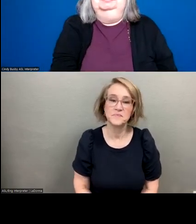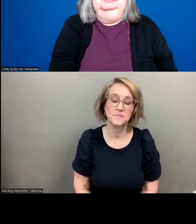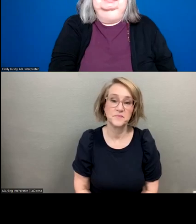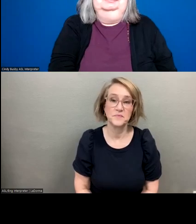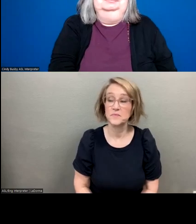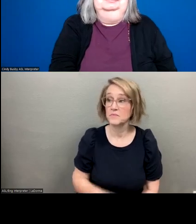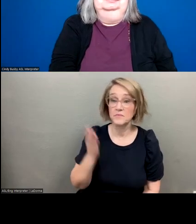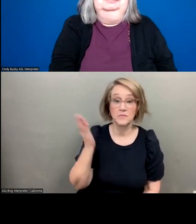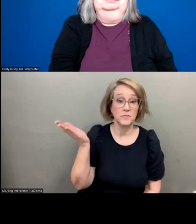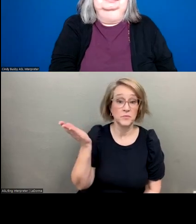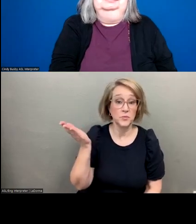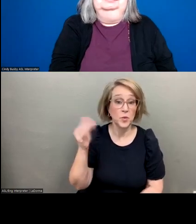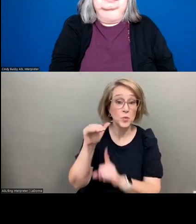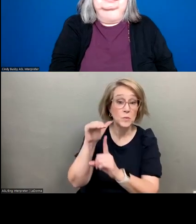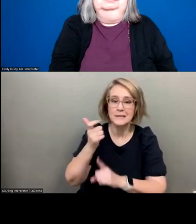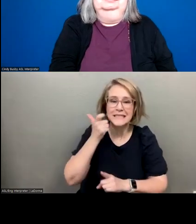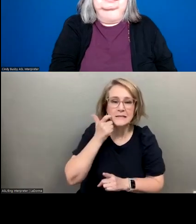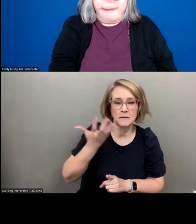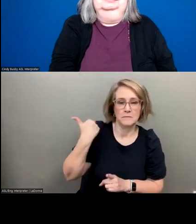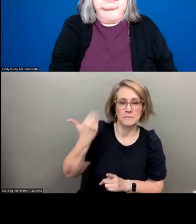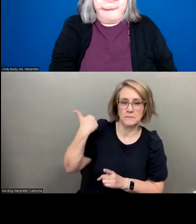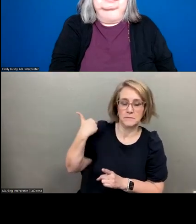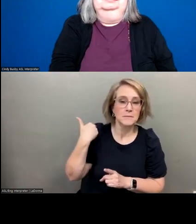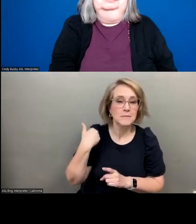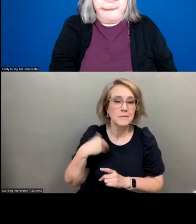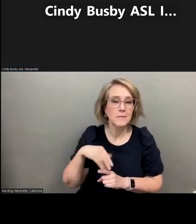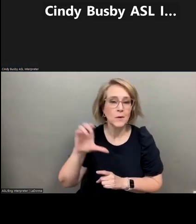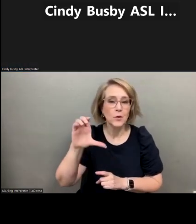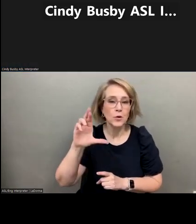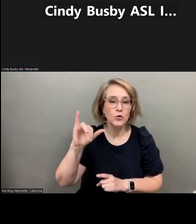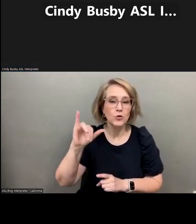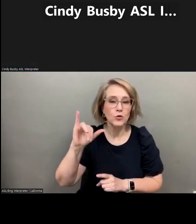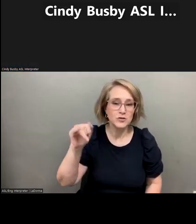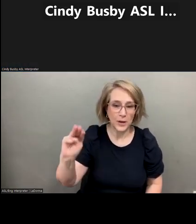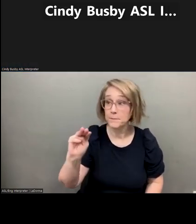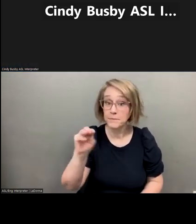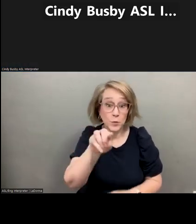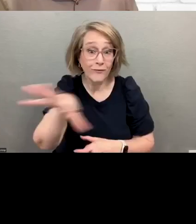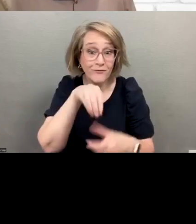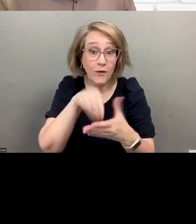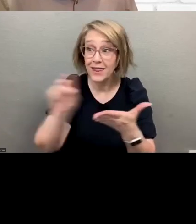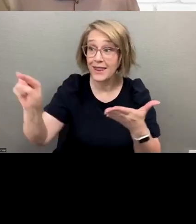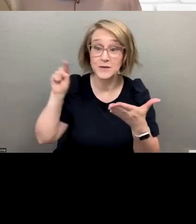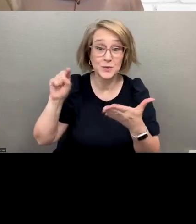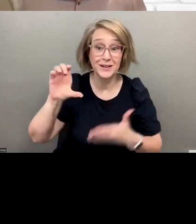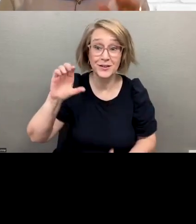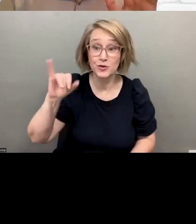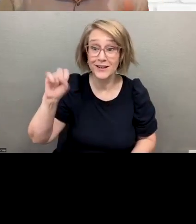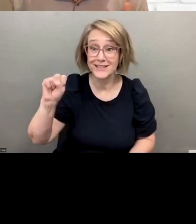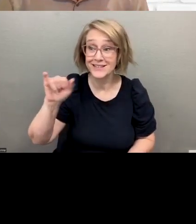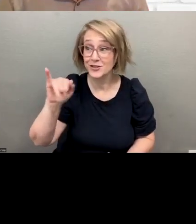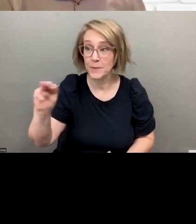These are reminders again of recent Crisis Jam highlights. And as you all who were part of last week's Crisis Jam saw